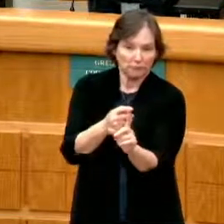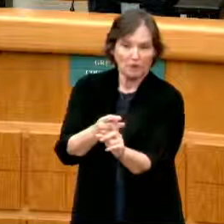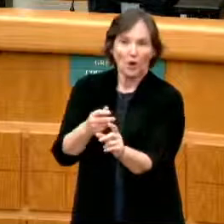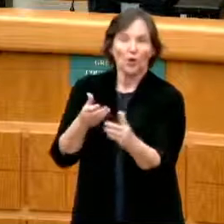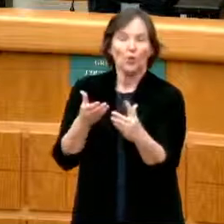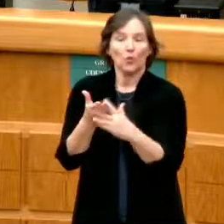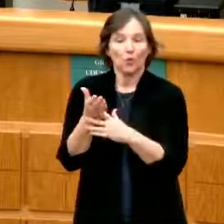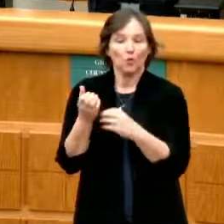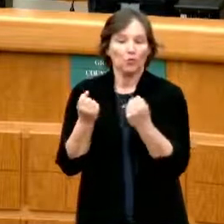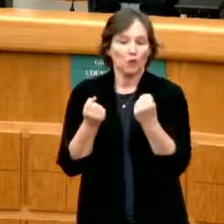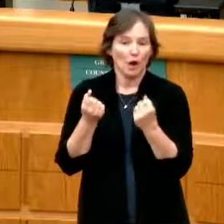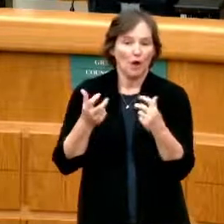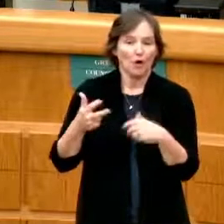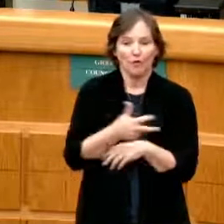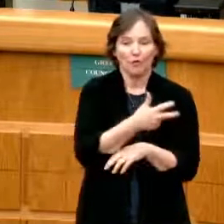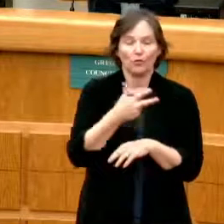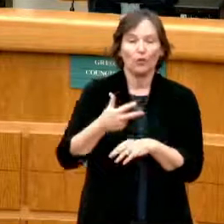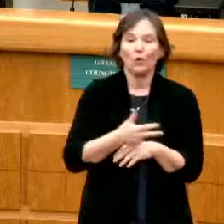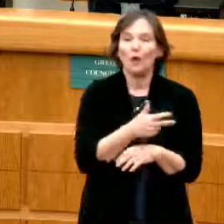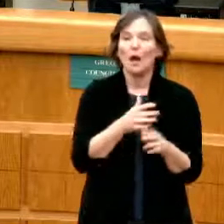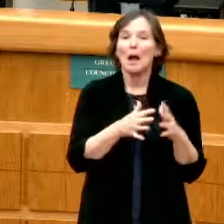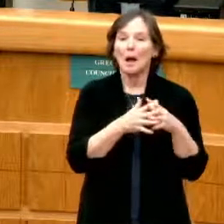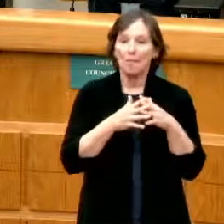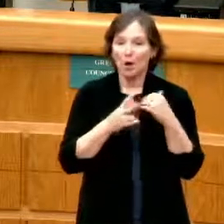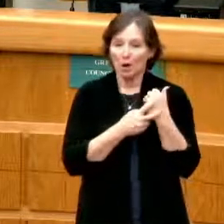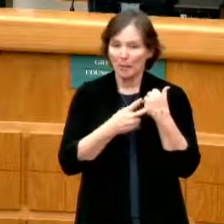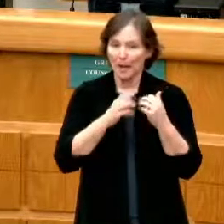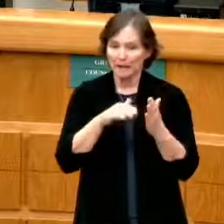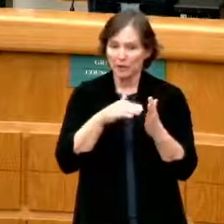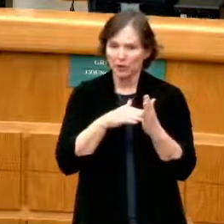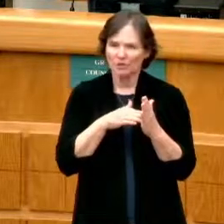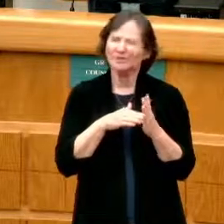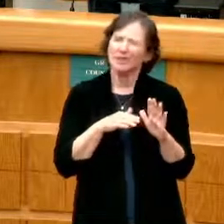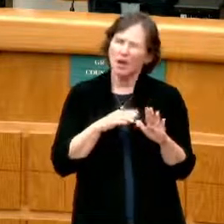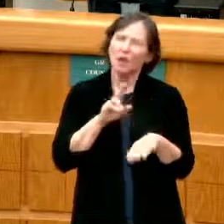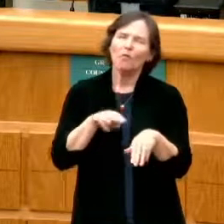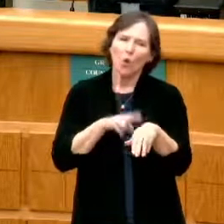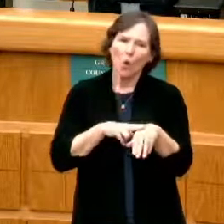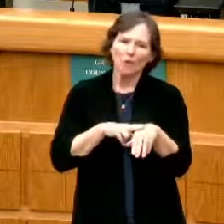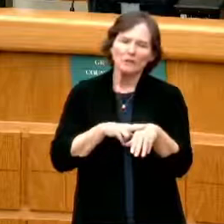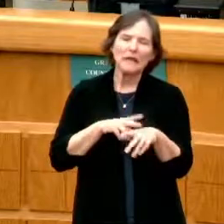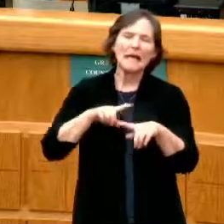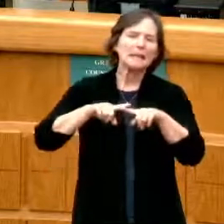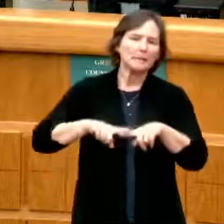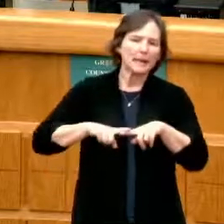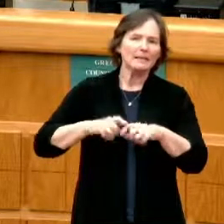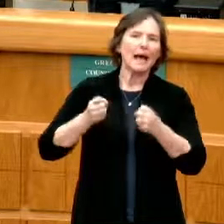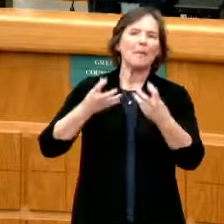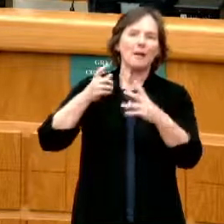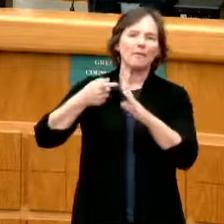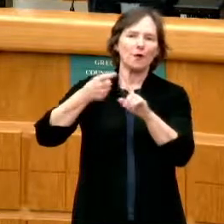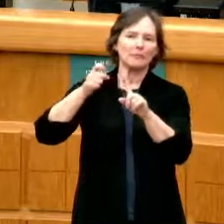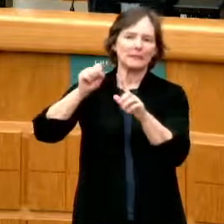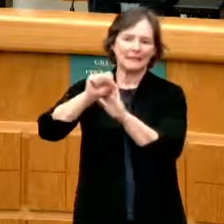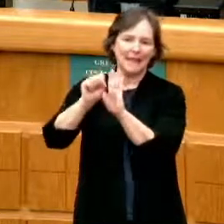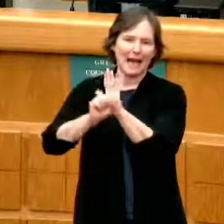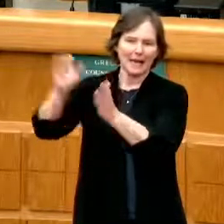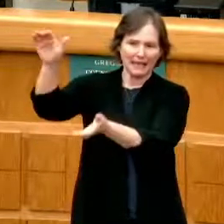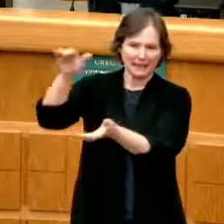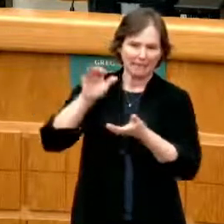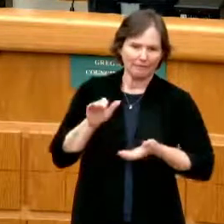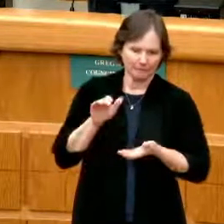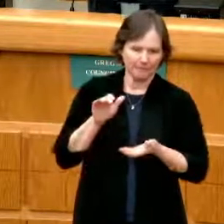based on that supply that we receive. In the weeks and the months ahead, we